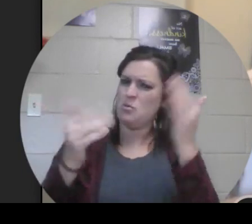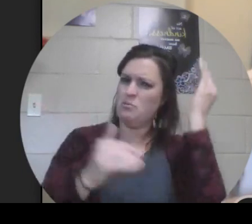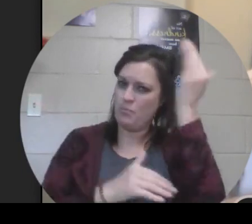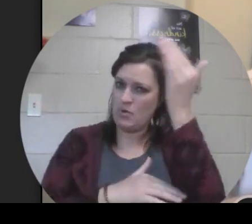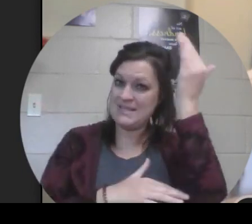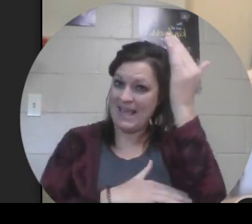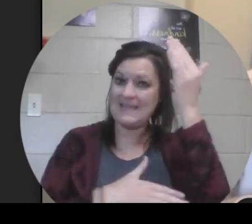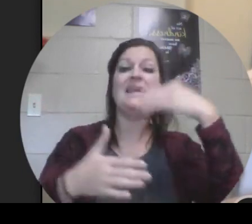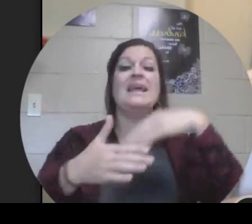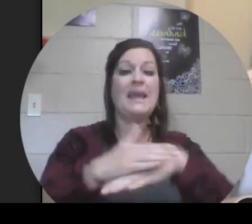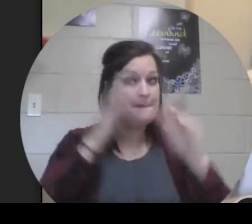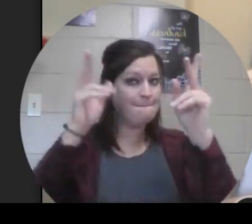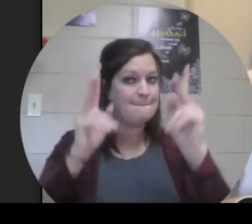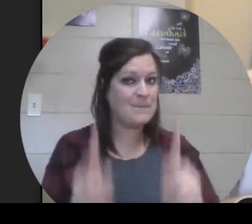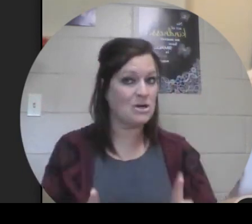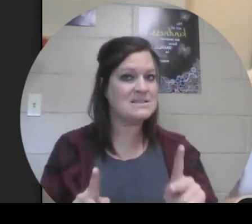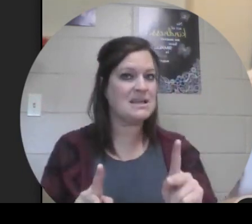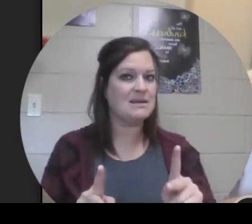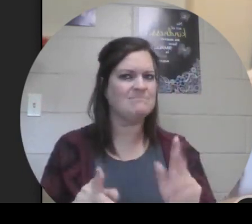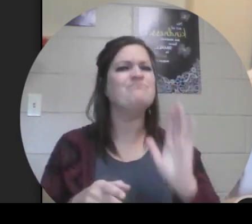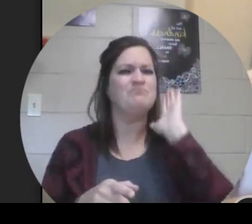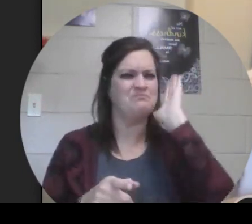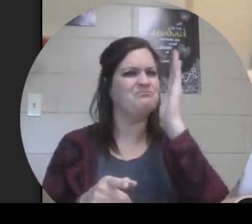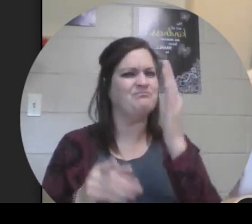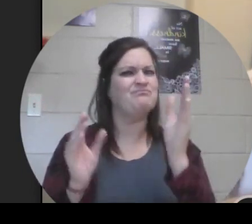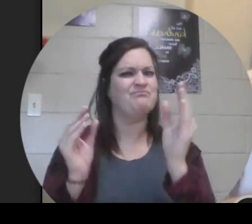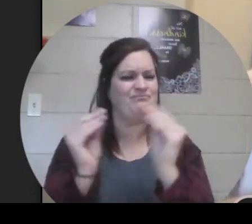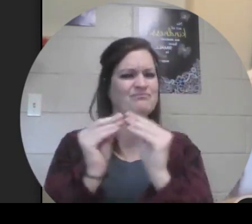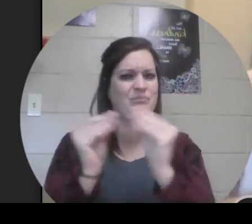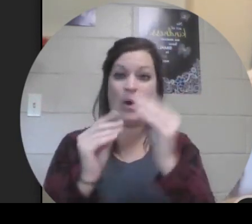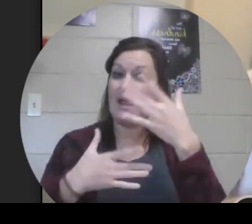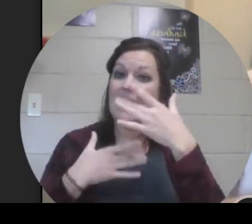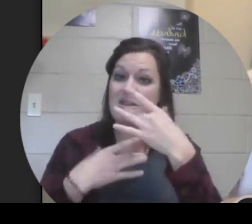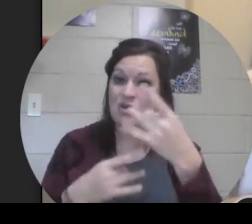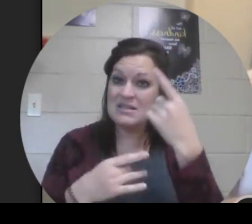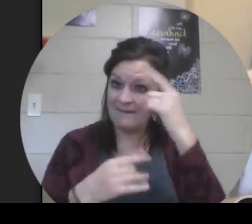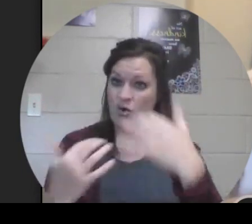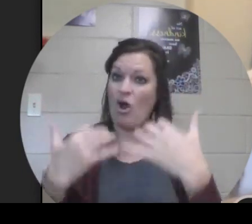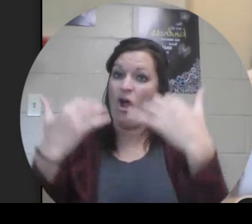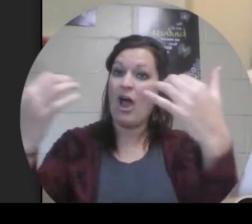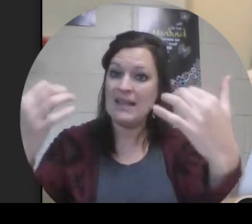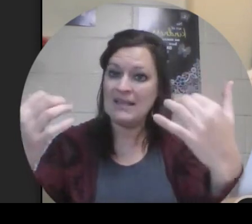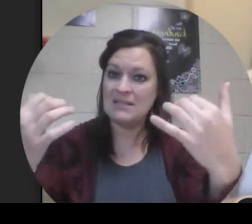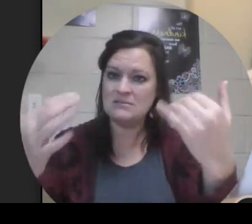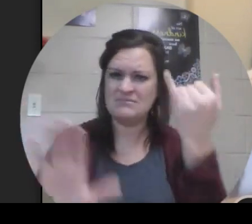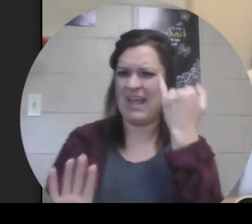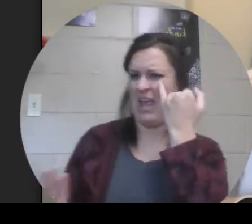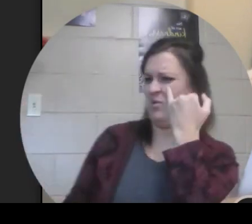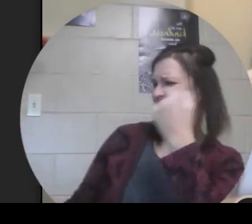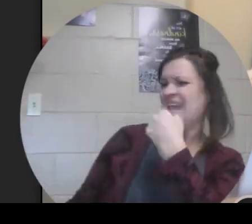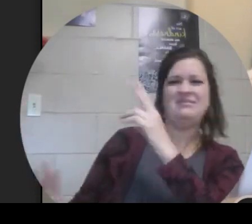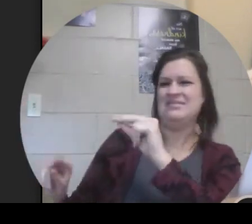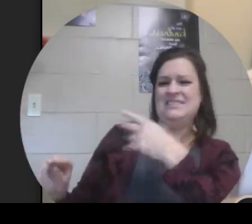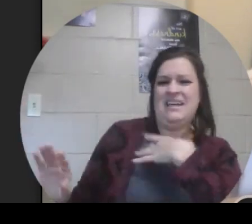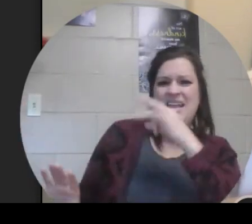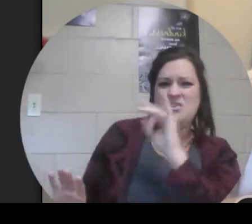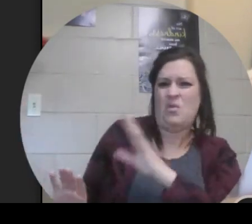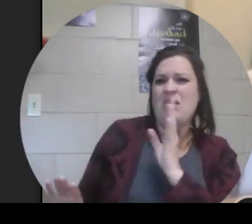be more interesting for the audience. I don't like to talk in front of class, Iris said, unpacking her